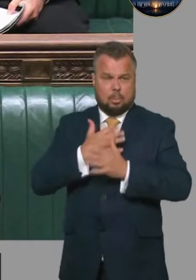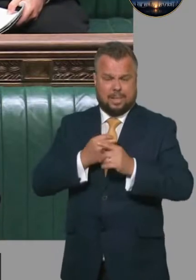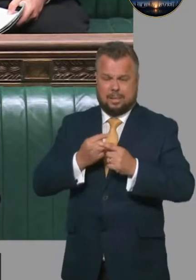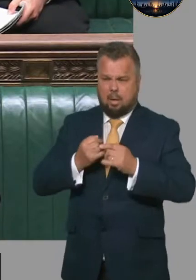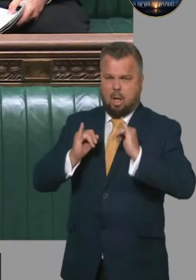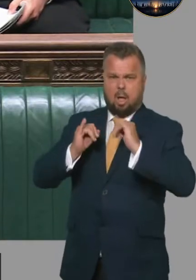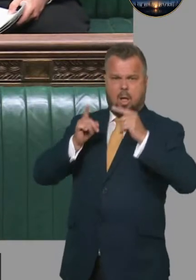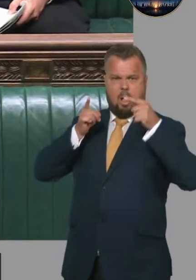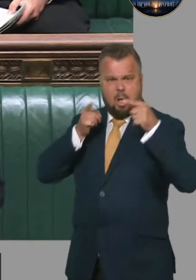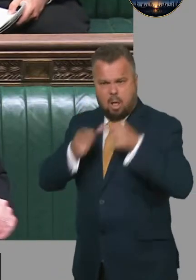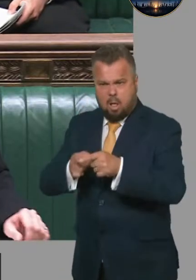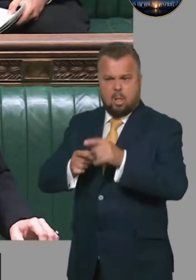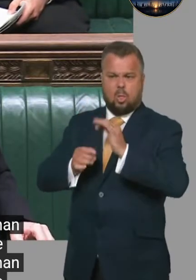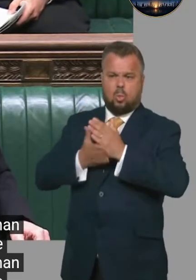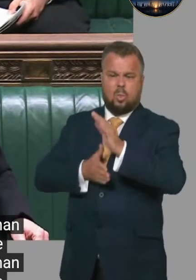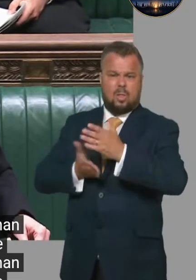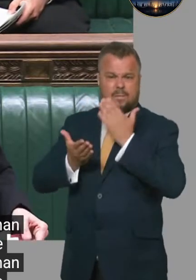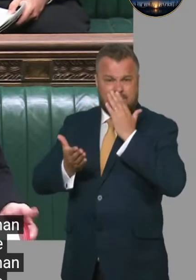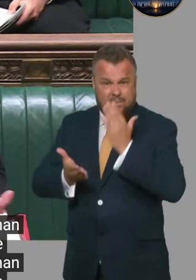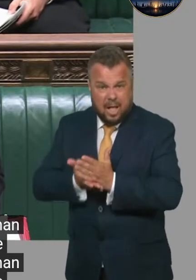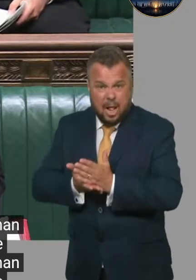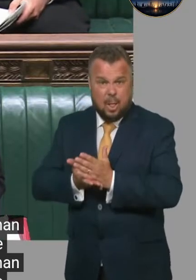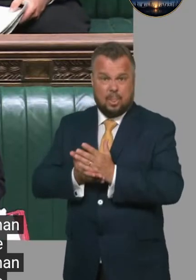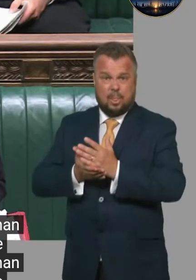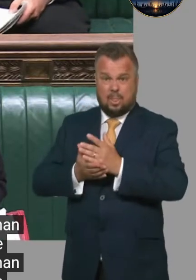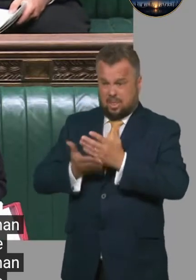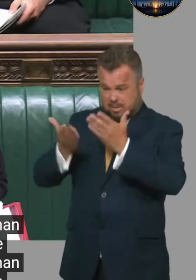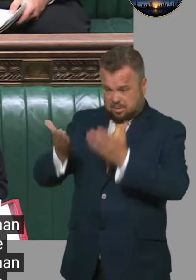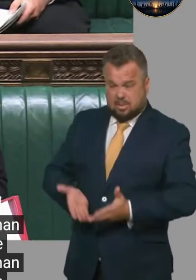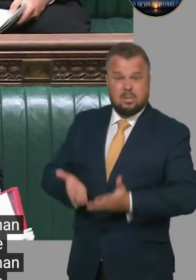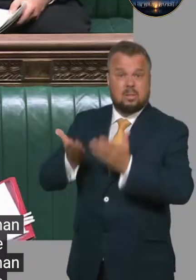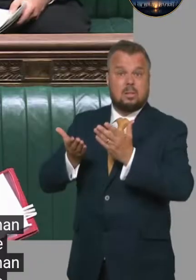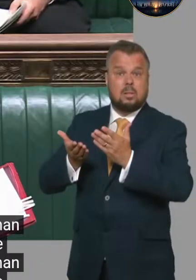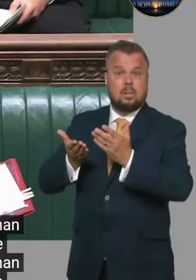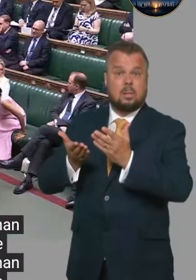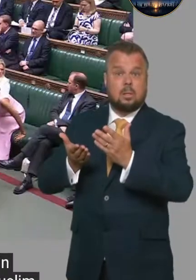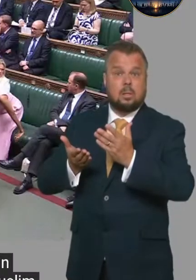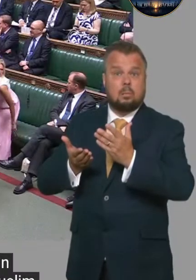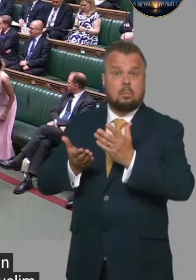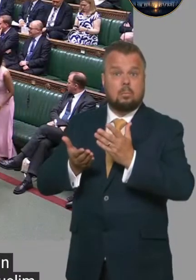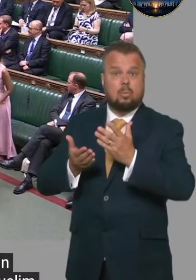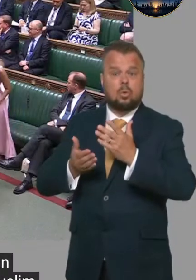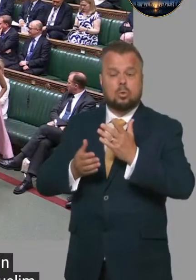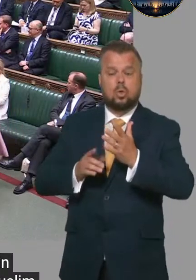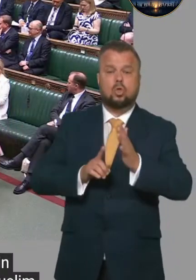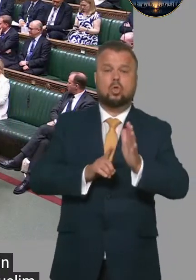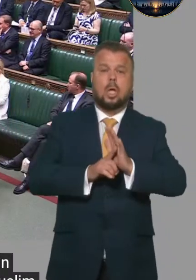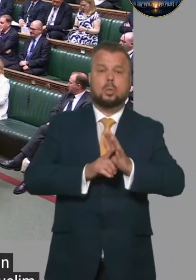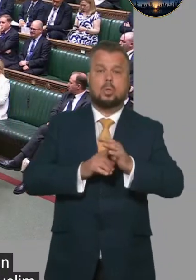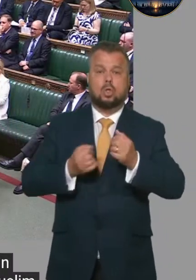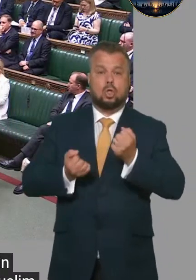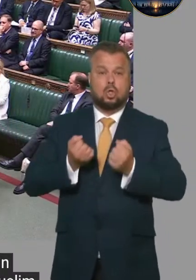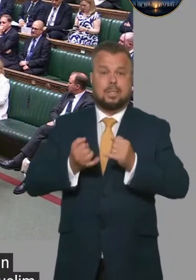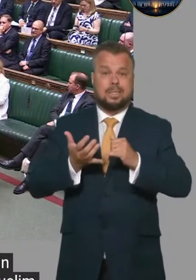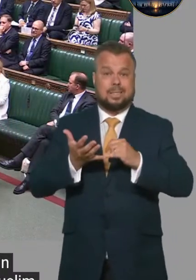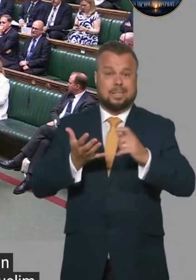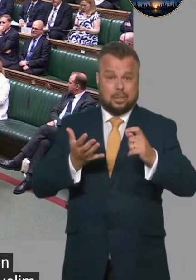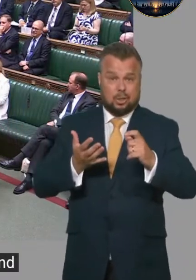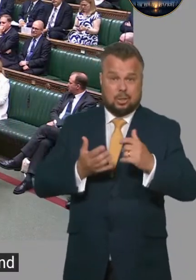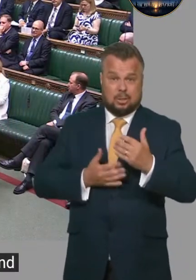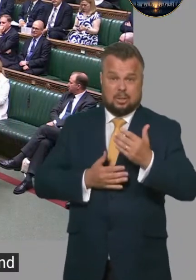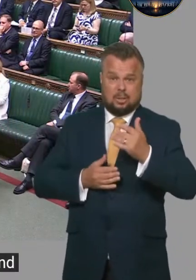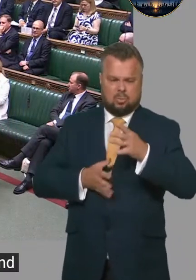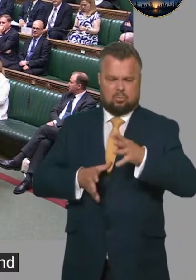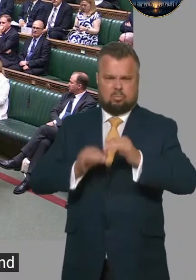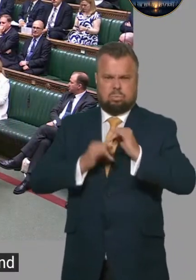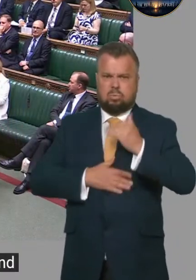and rather shamefully was not sacked by the Leader of the Opposition for those comments. Claire Coutinho. Mr. Speaker, asking